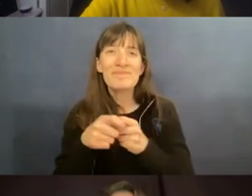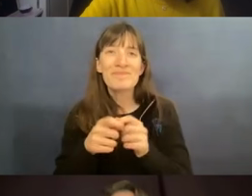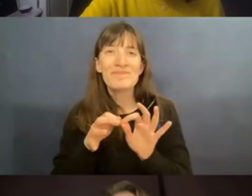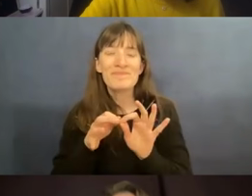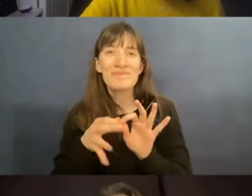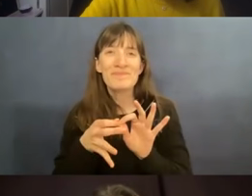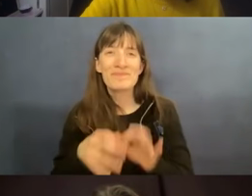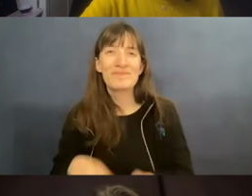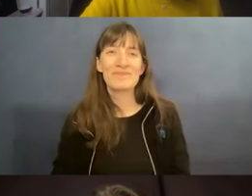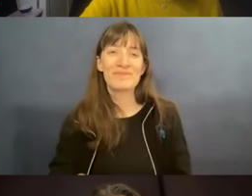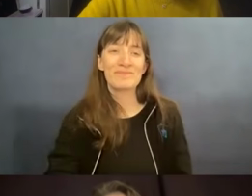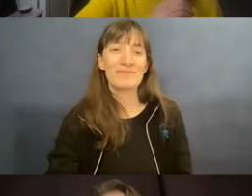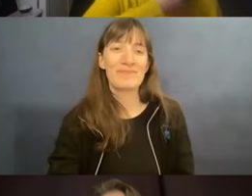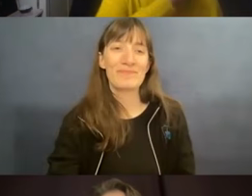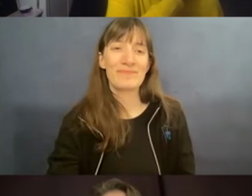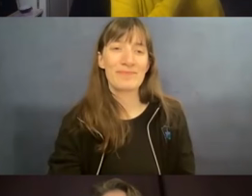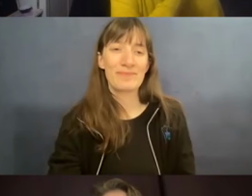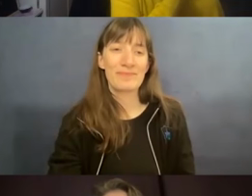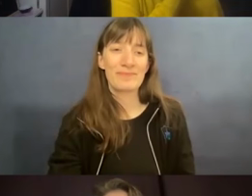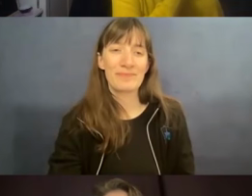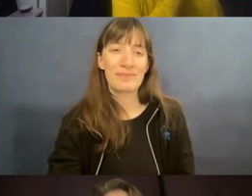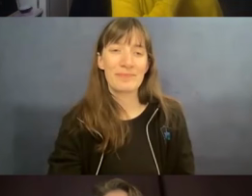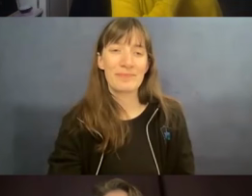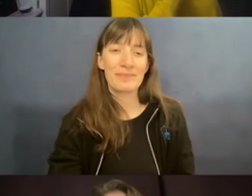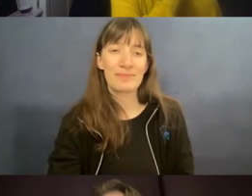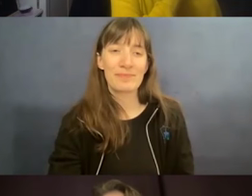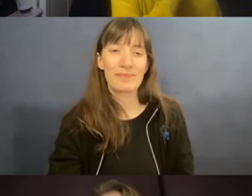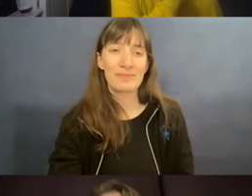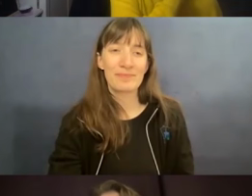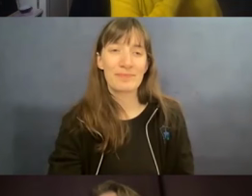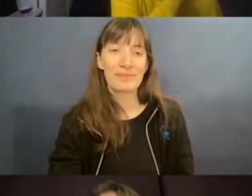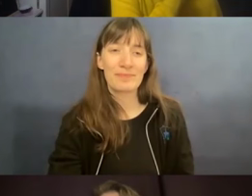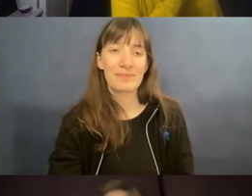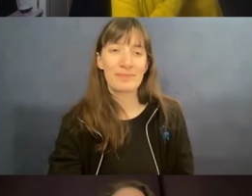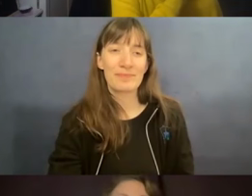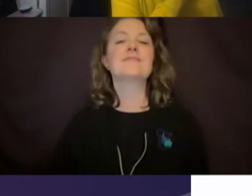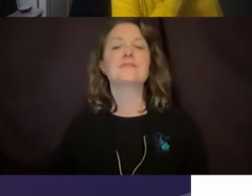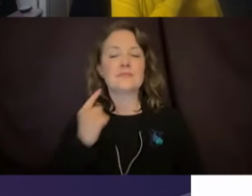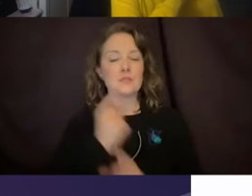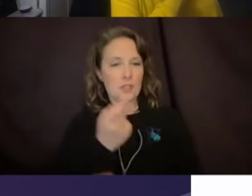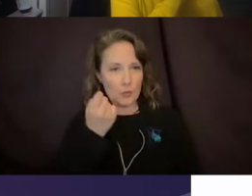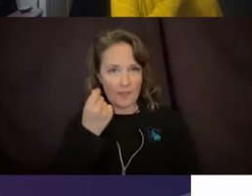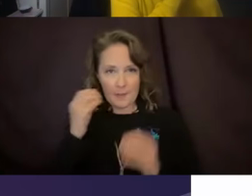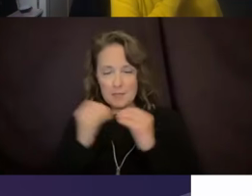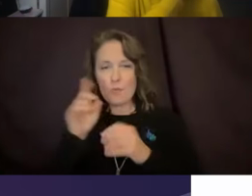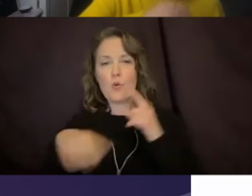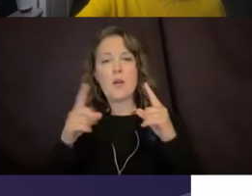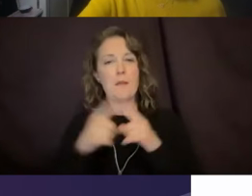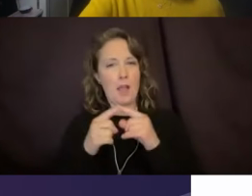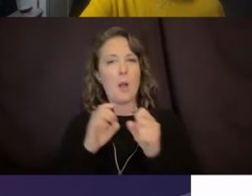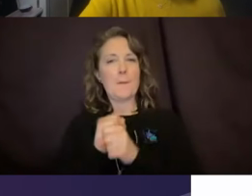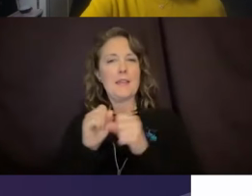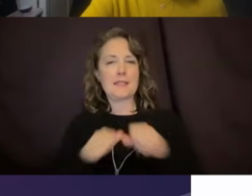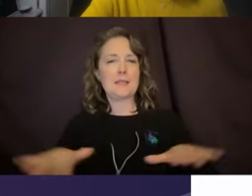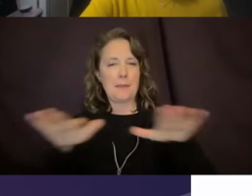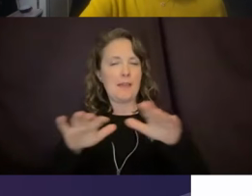All right. Trying to keep an eye on the chat. So a little bit more about, right, making space and navigating these tough